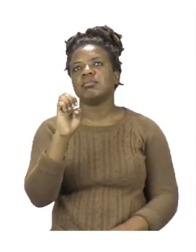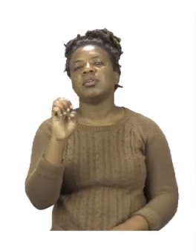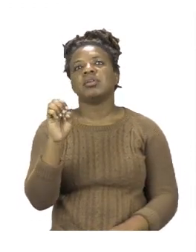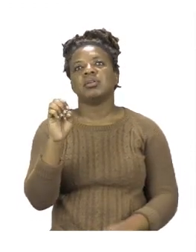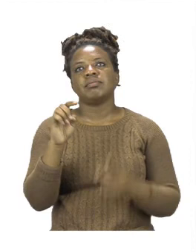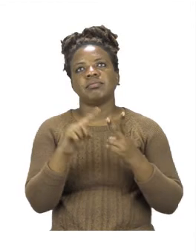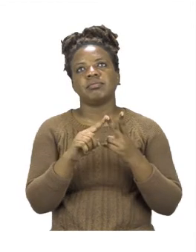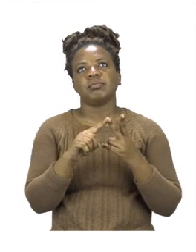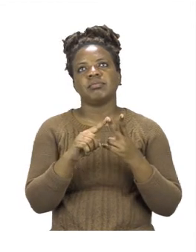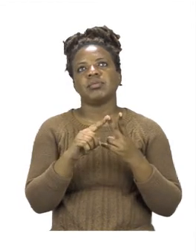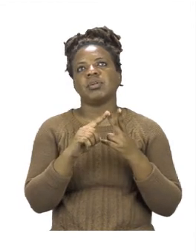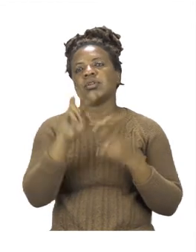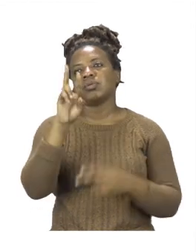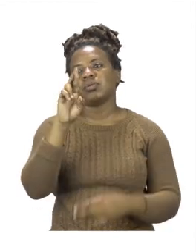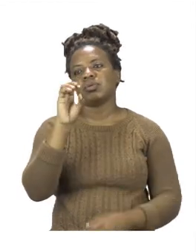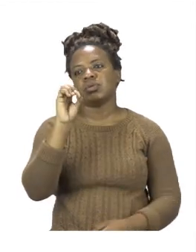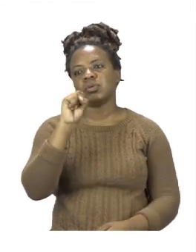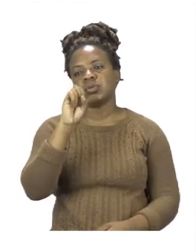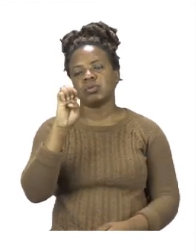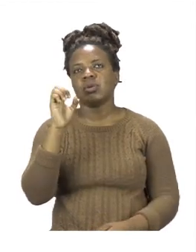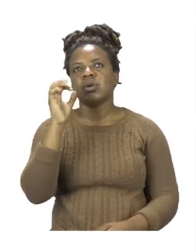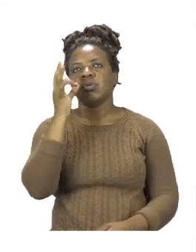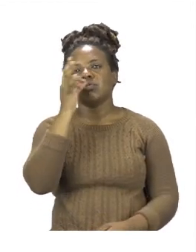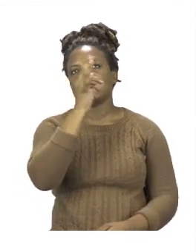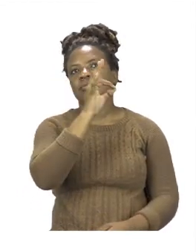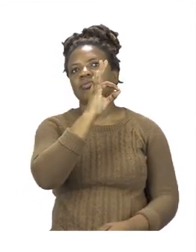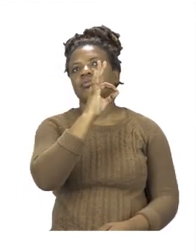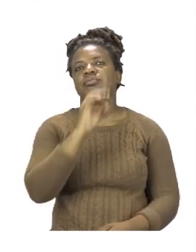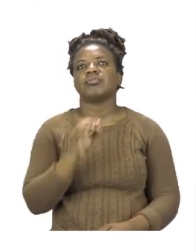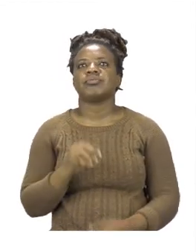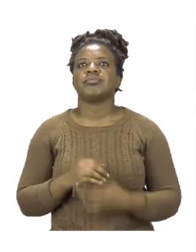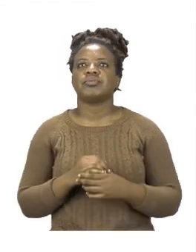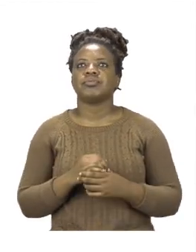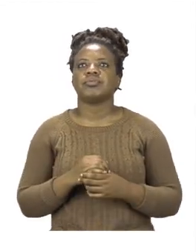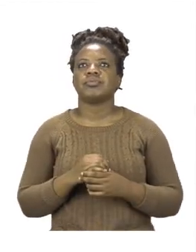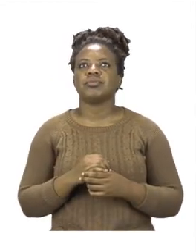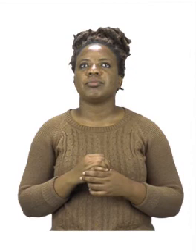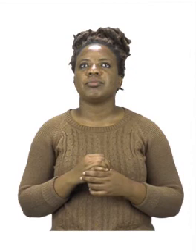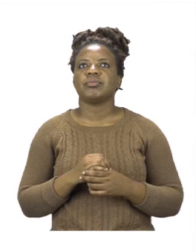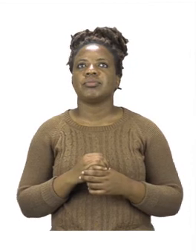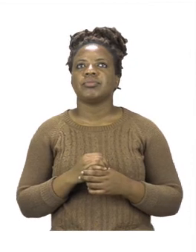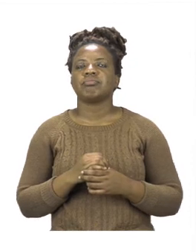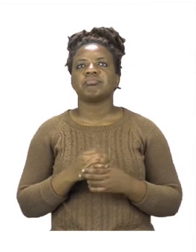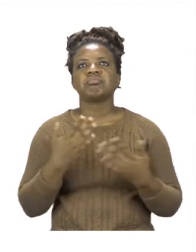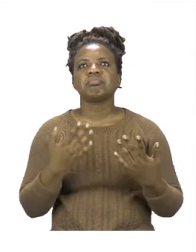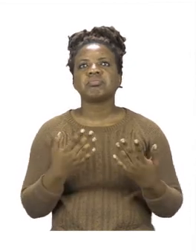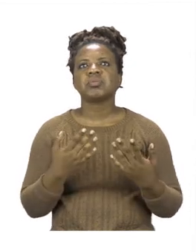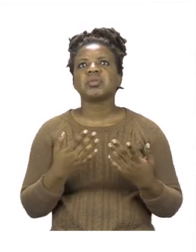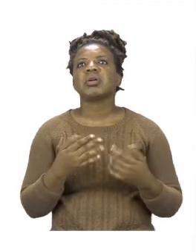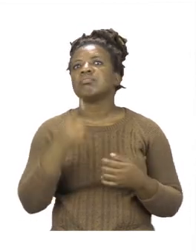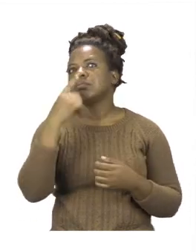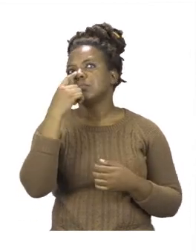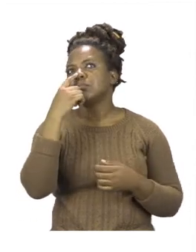know that we smell with our nose, our sentence will have the word smell and